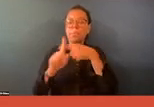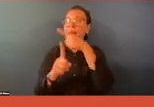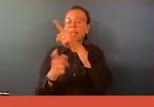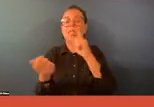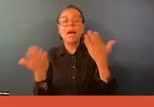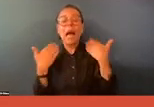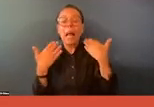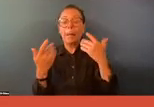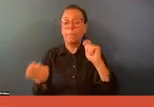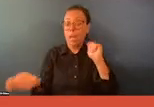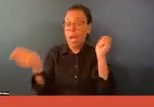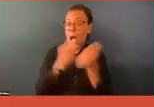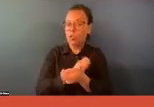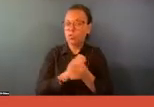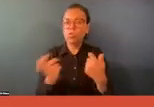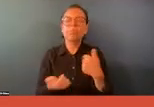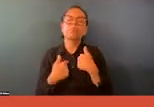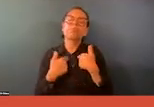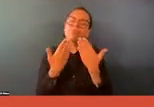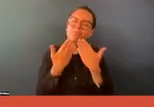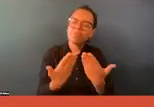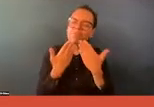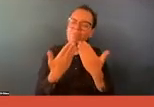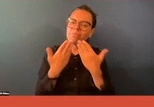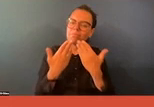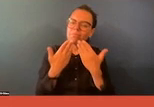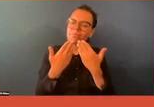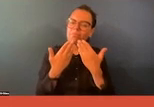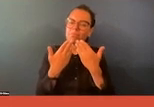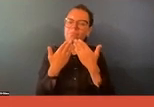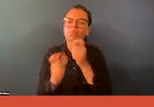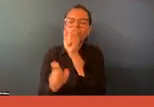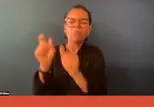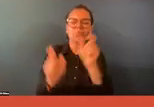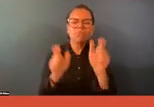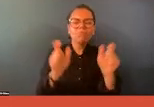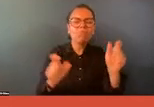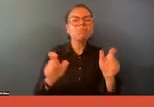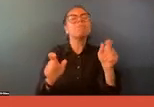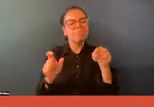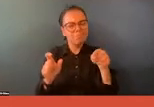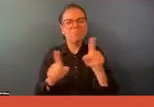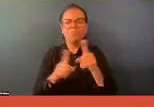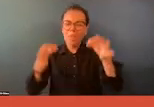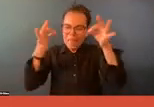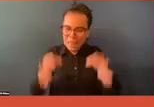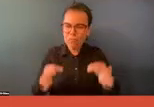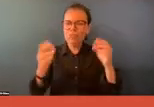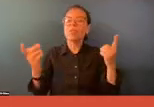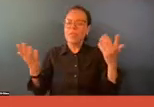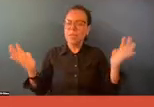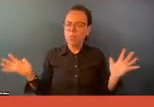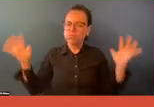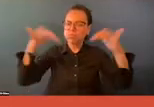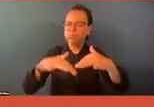change. First, I would like to express my gratitude to each and every one of you for joining us here